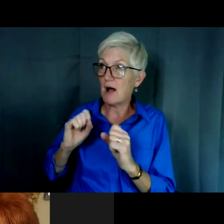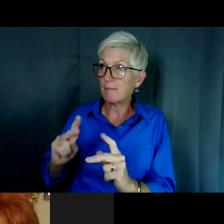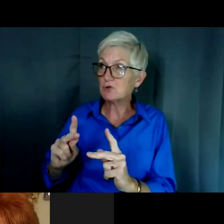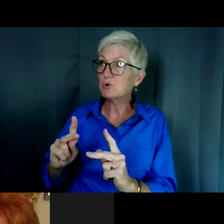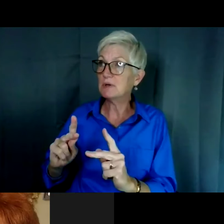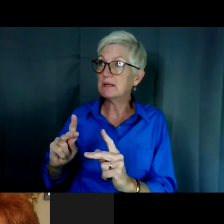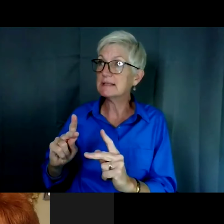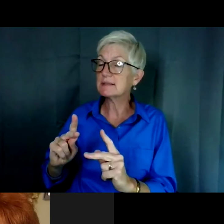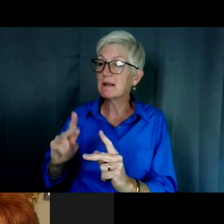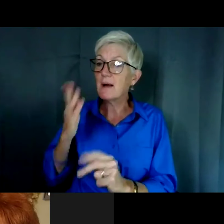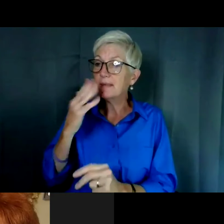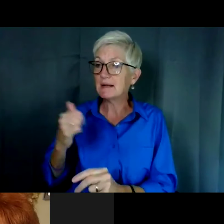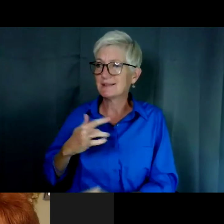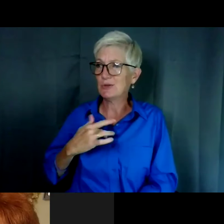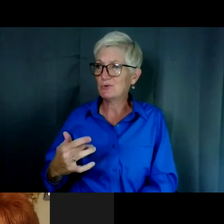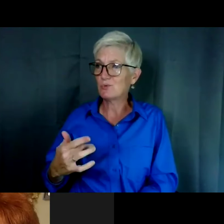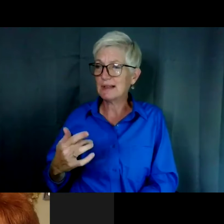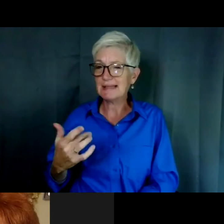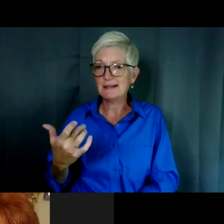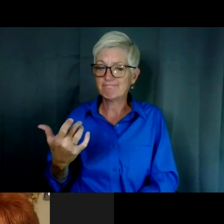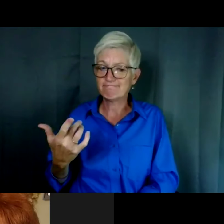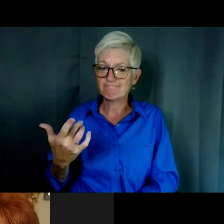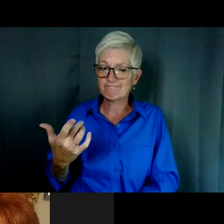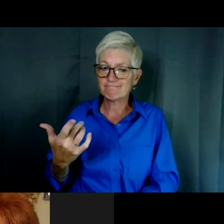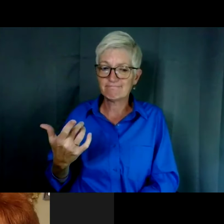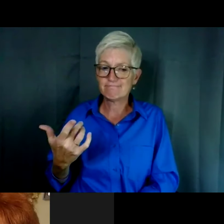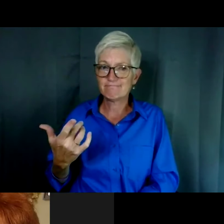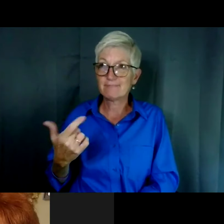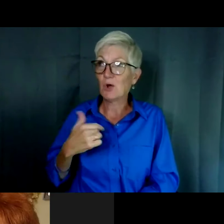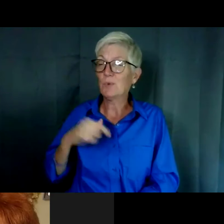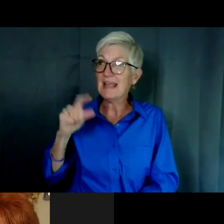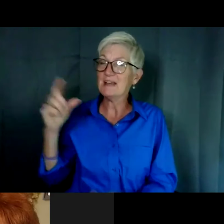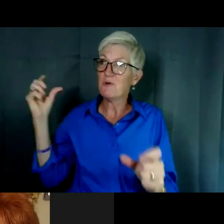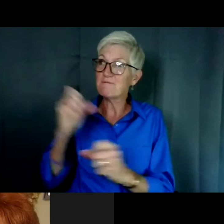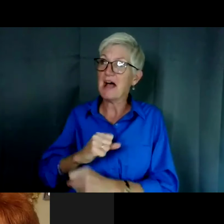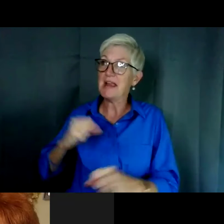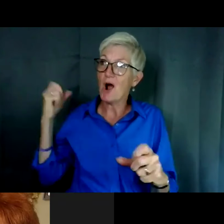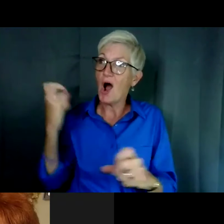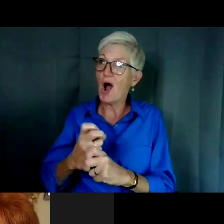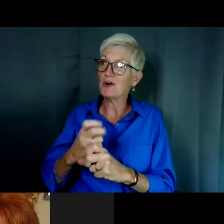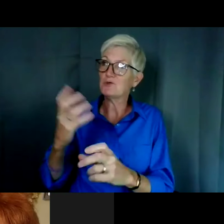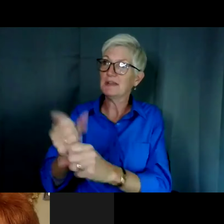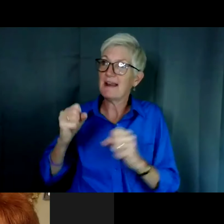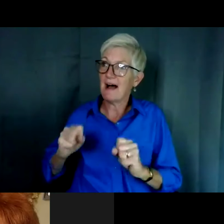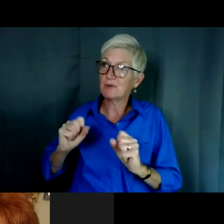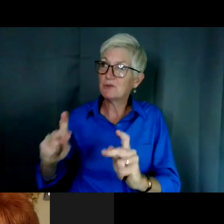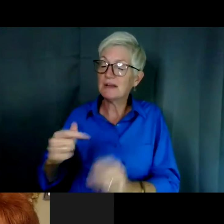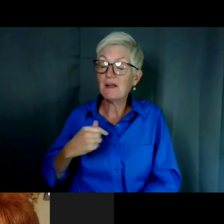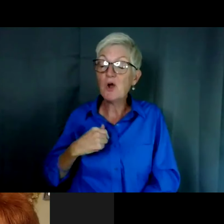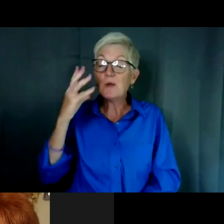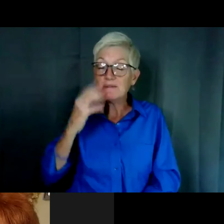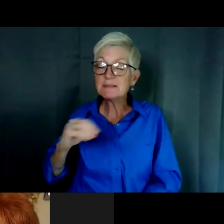our way, because usually they're very hard fought. You know, we go through a lot more challenges to get